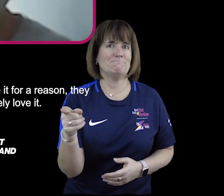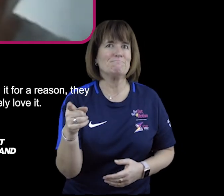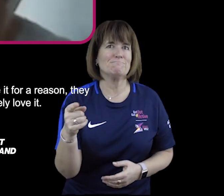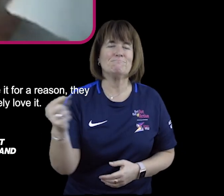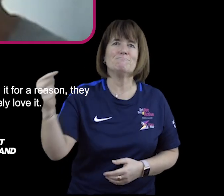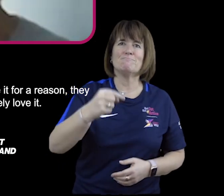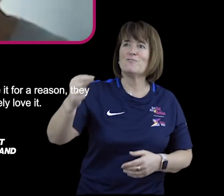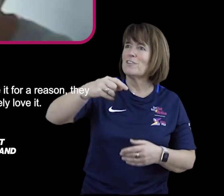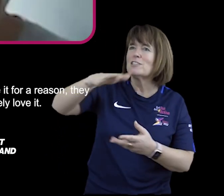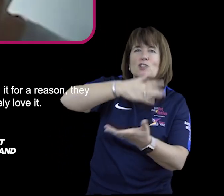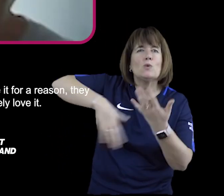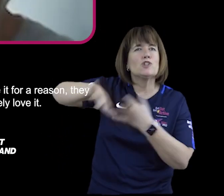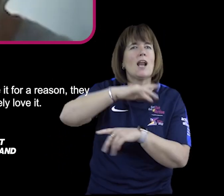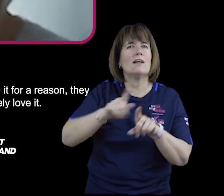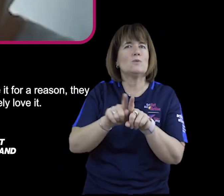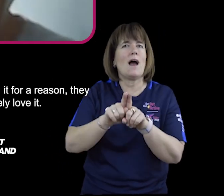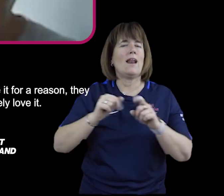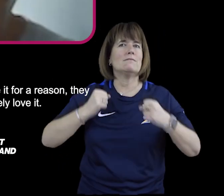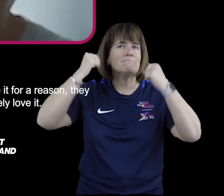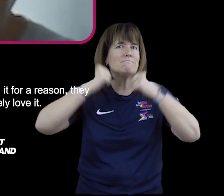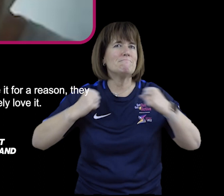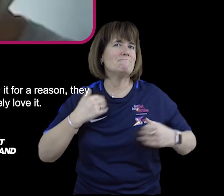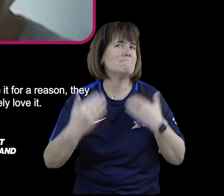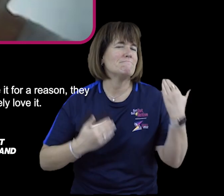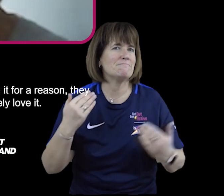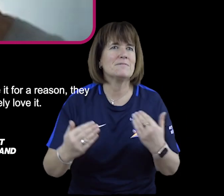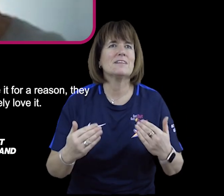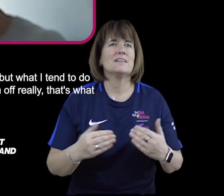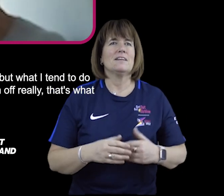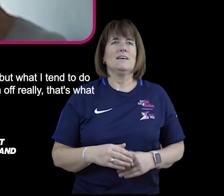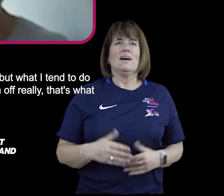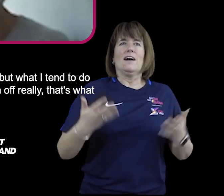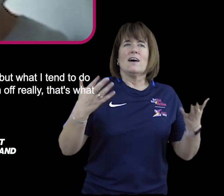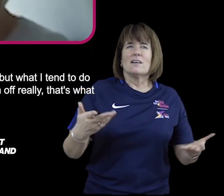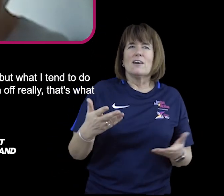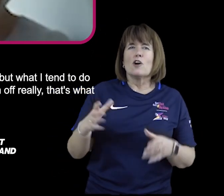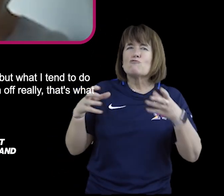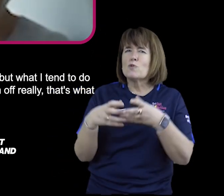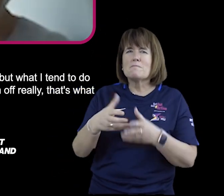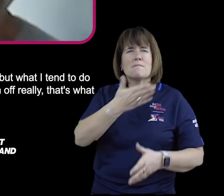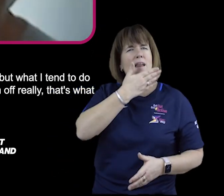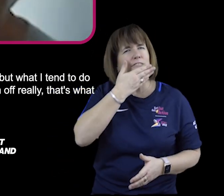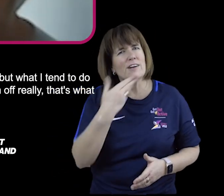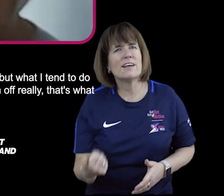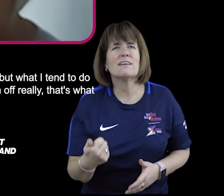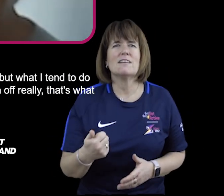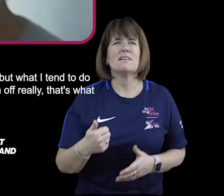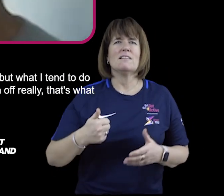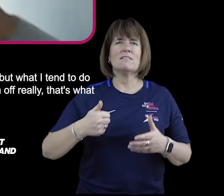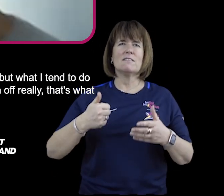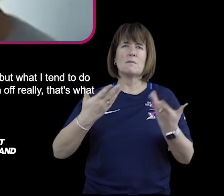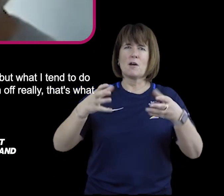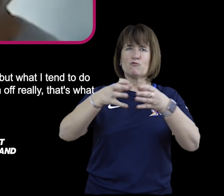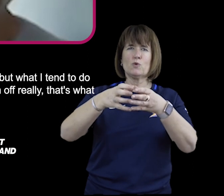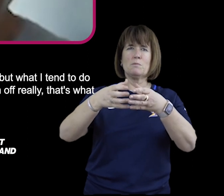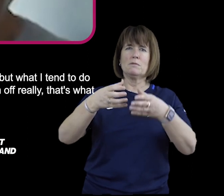But I did have to this week. It's a cold. But yeah, they absolutely love it. And, I've got a lovely little group. And then I don't